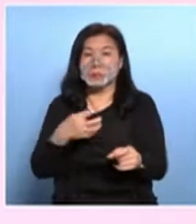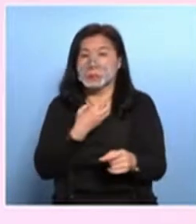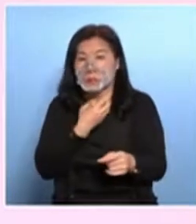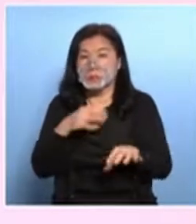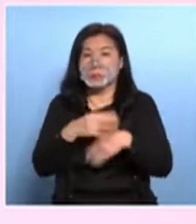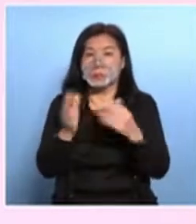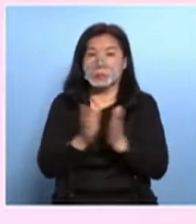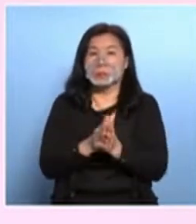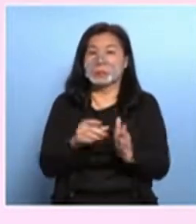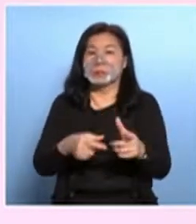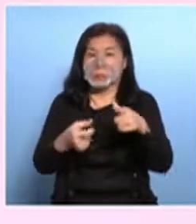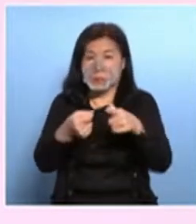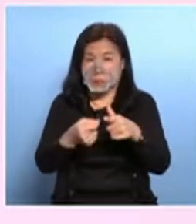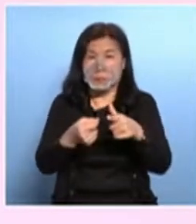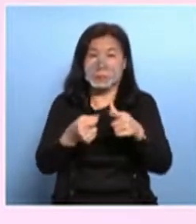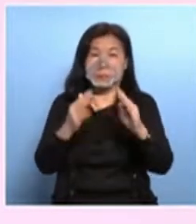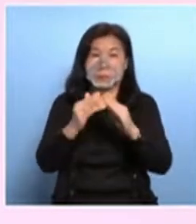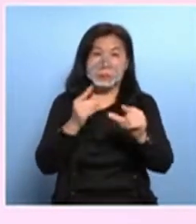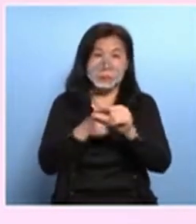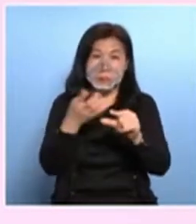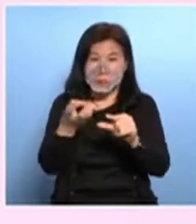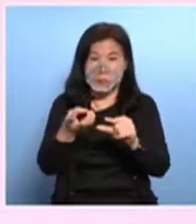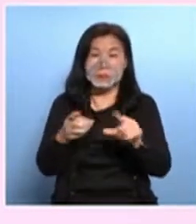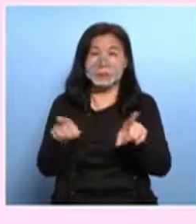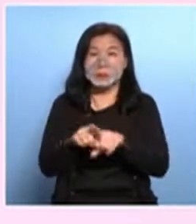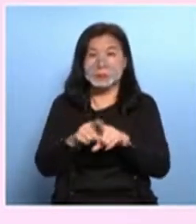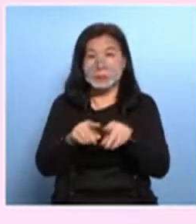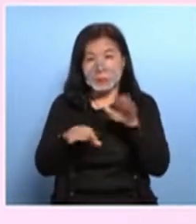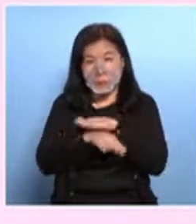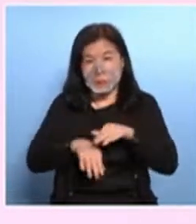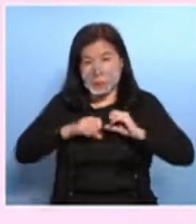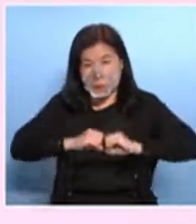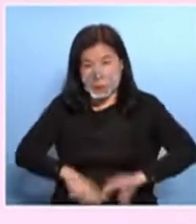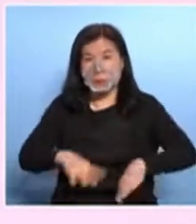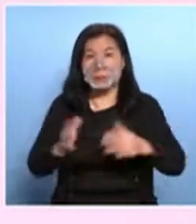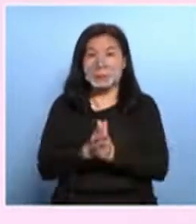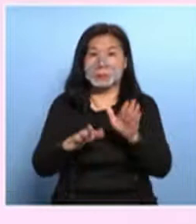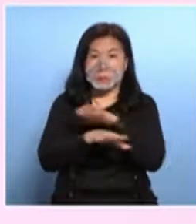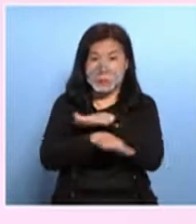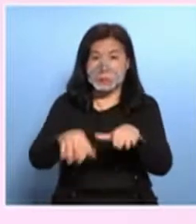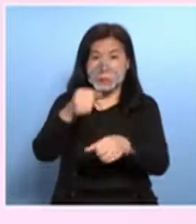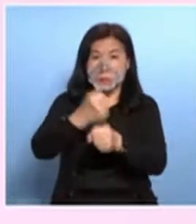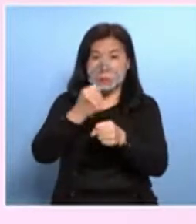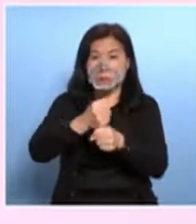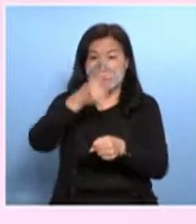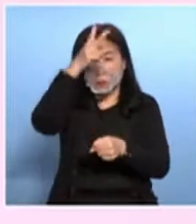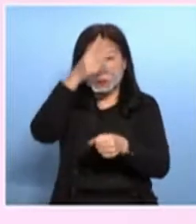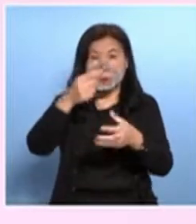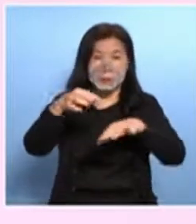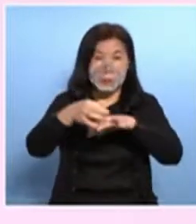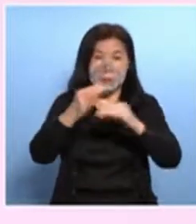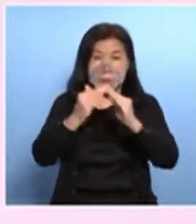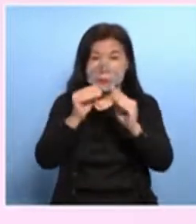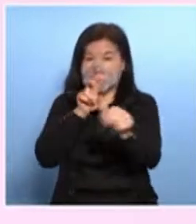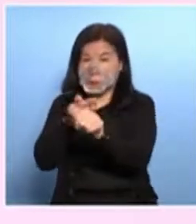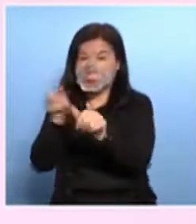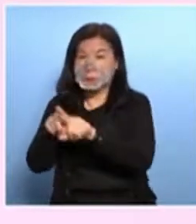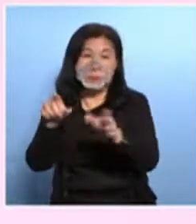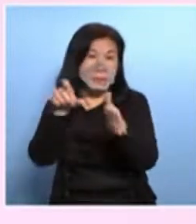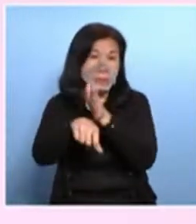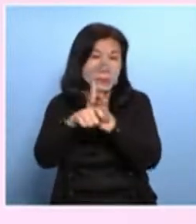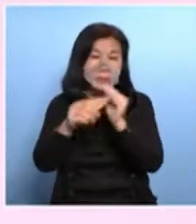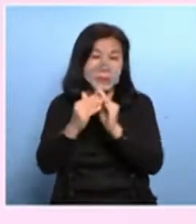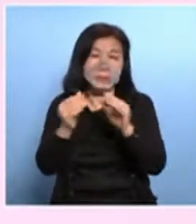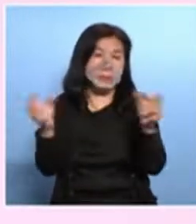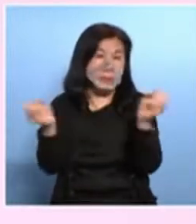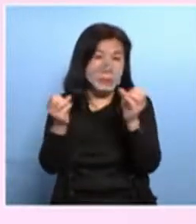legislation automatically lapsing after 6 months. The arrangement will provide enterprises in deep water with breathing space and